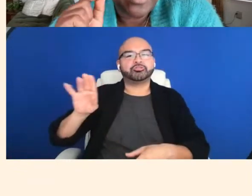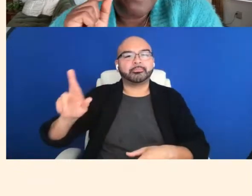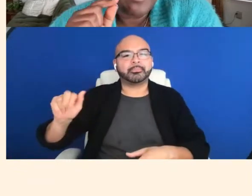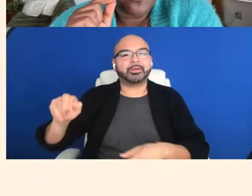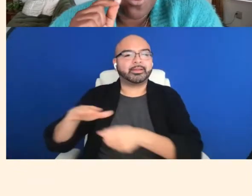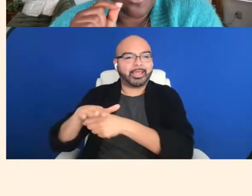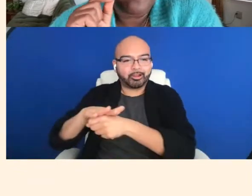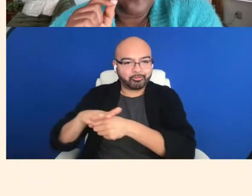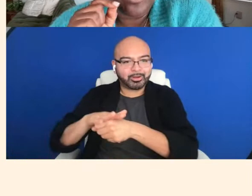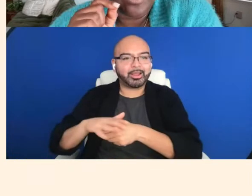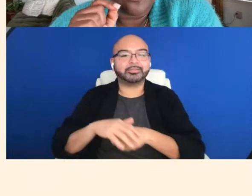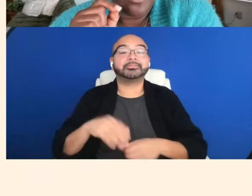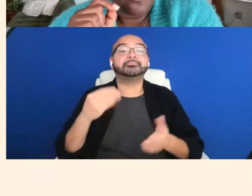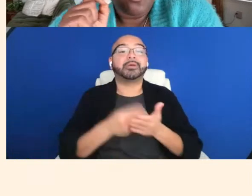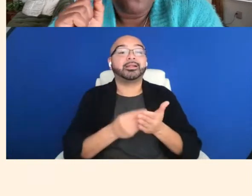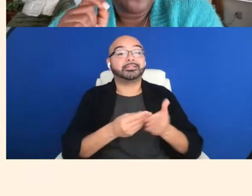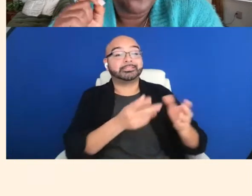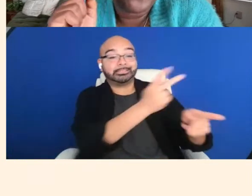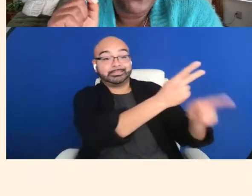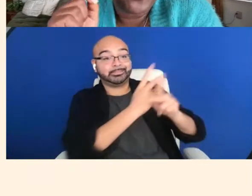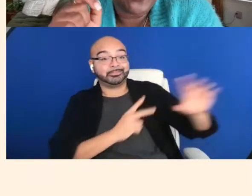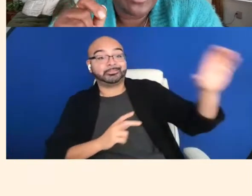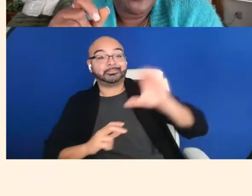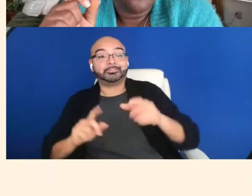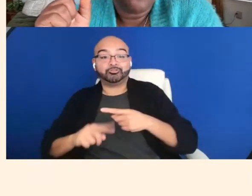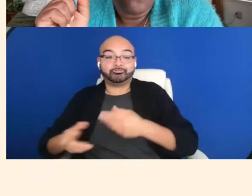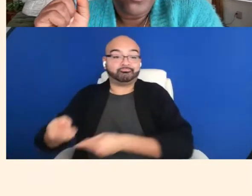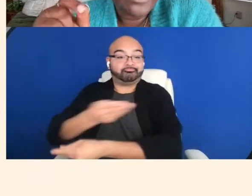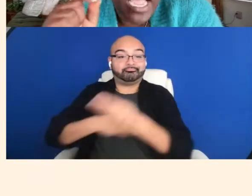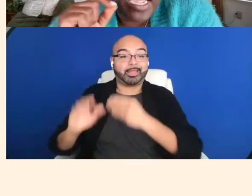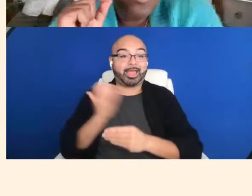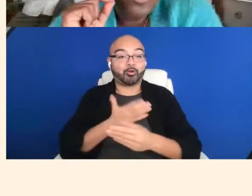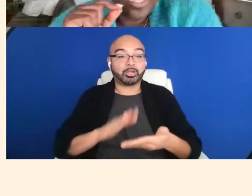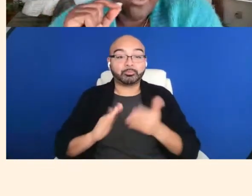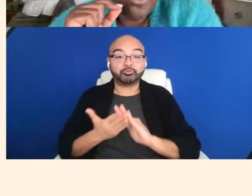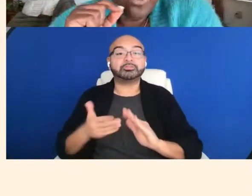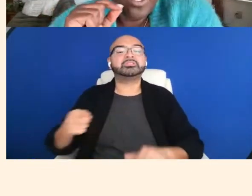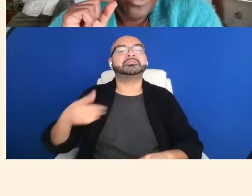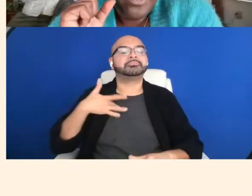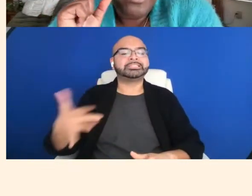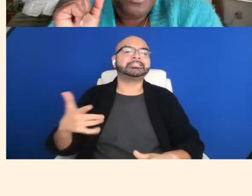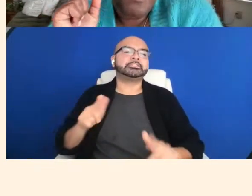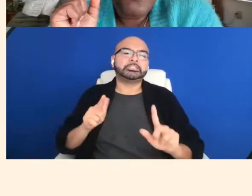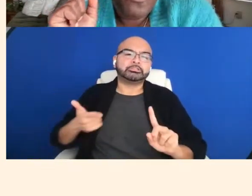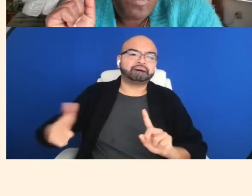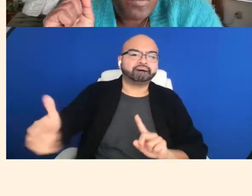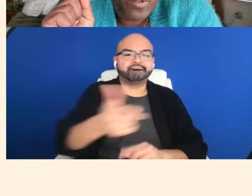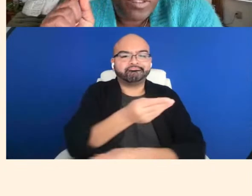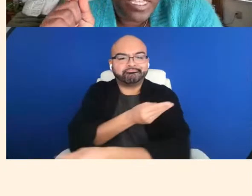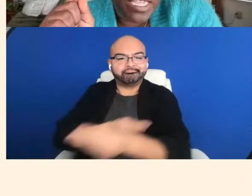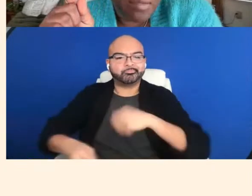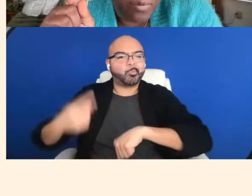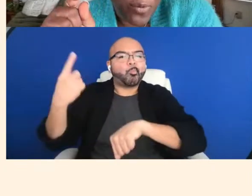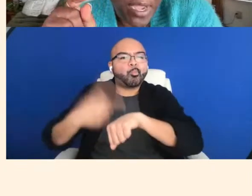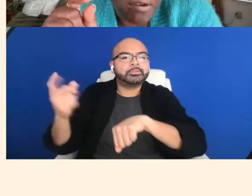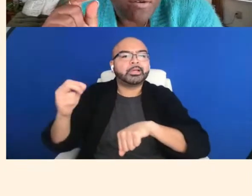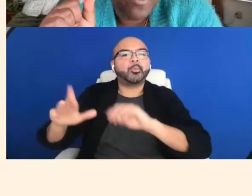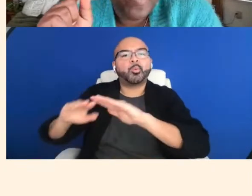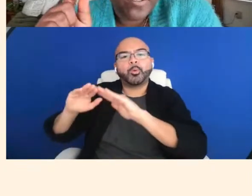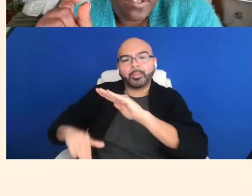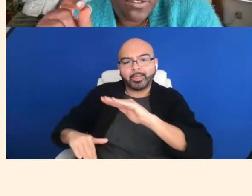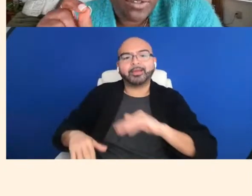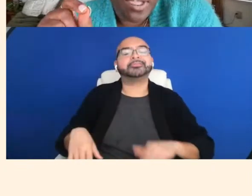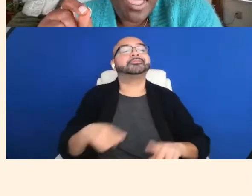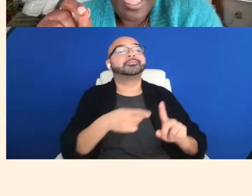dollars that come into our communities often circulate one time or less. It comes from the employer